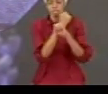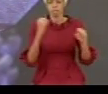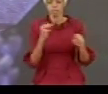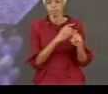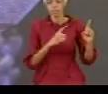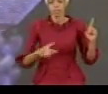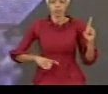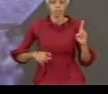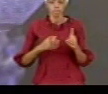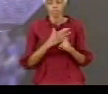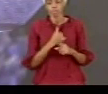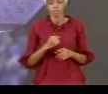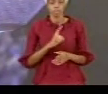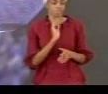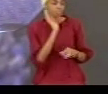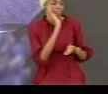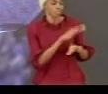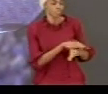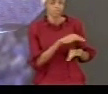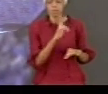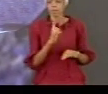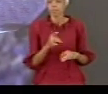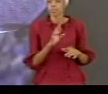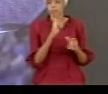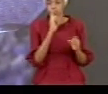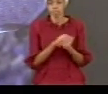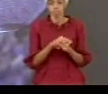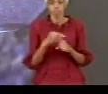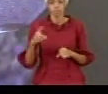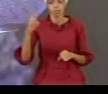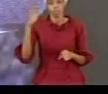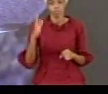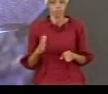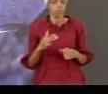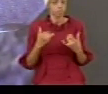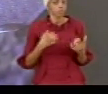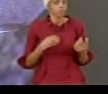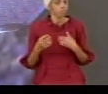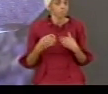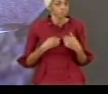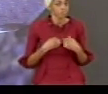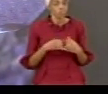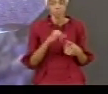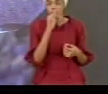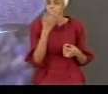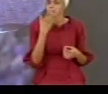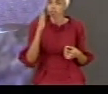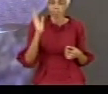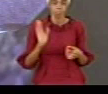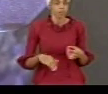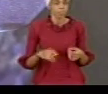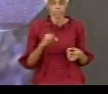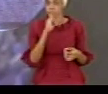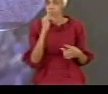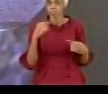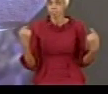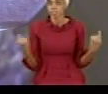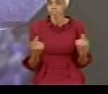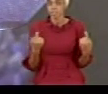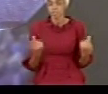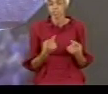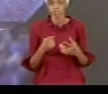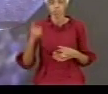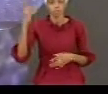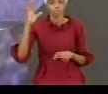the omnipotent God. Murmuring and complaining are damning sin. God hates it. In 1 Corinthians 10, verse